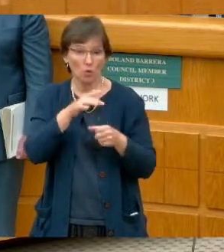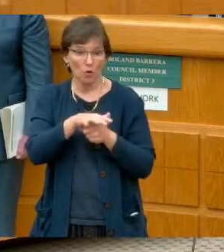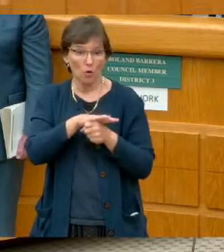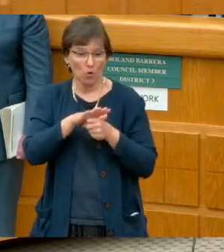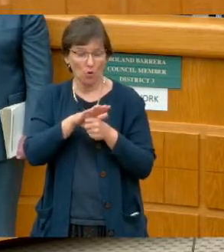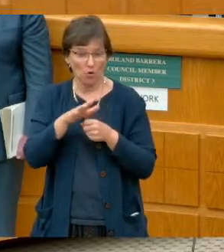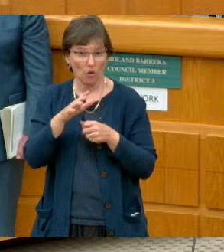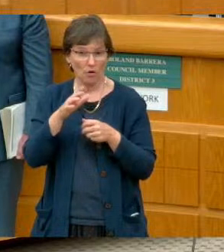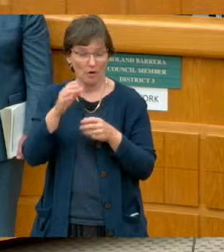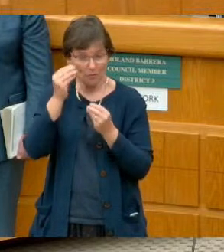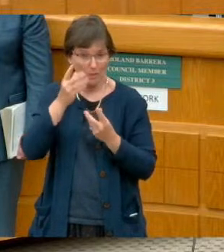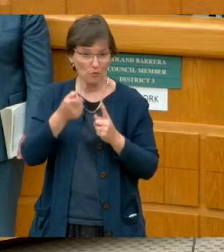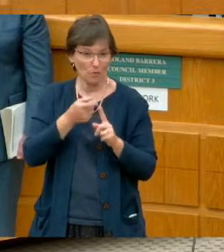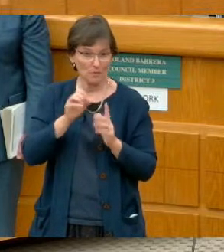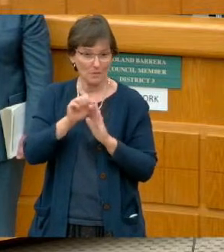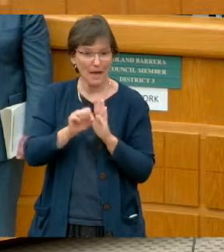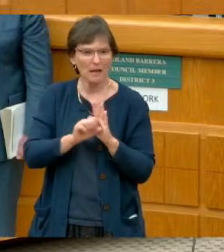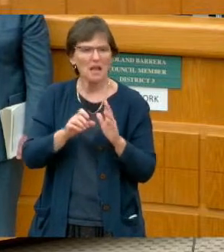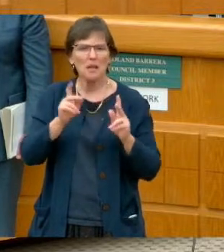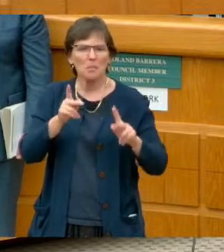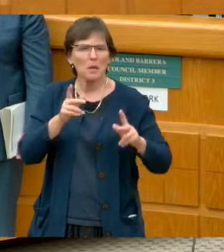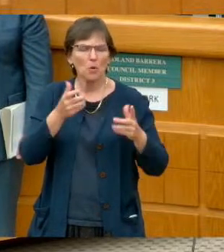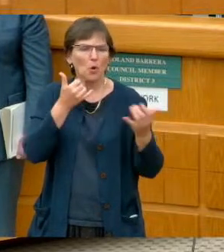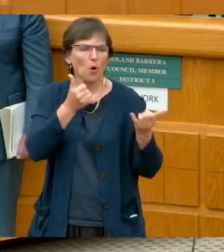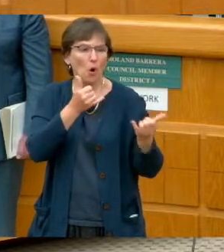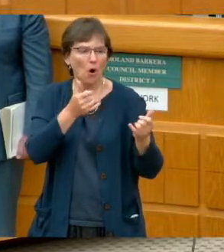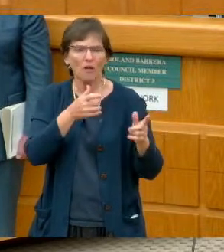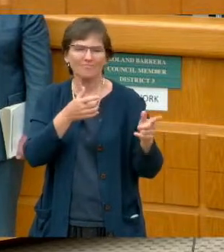they've called already knew they were positive.